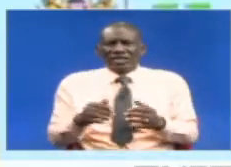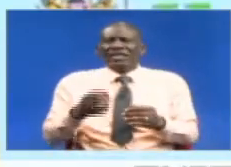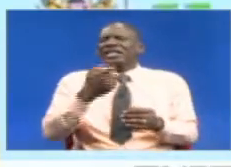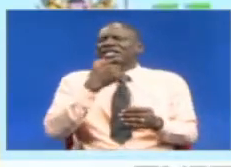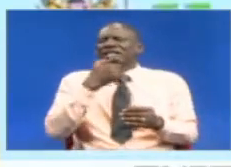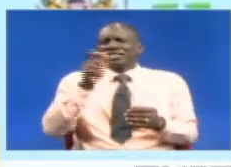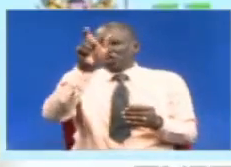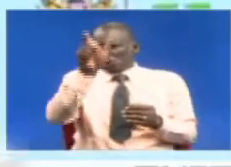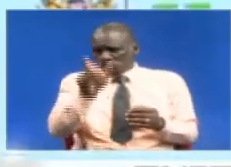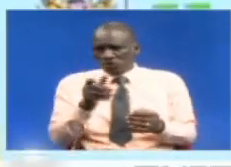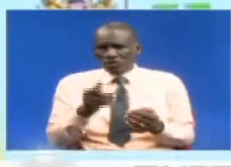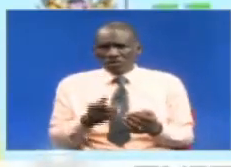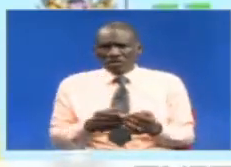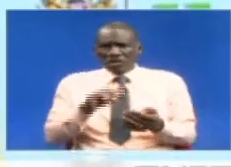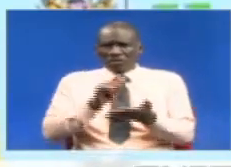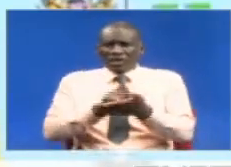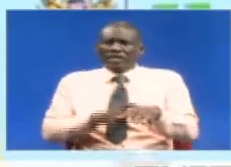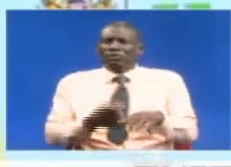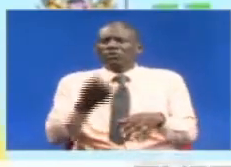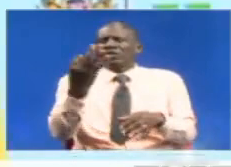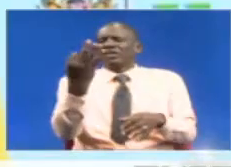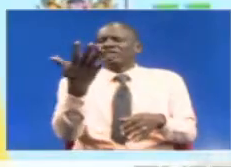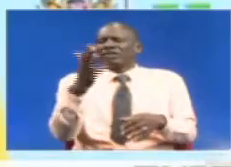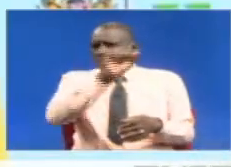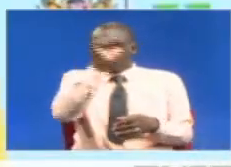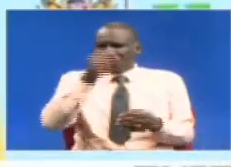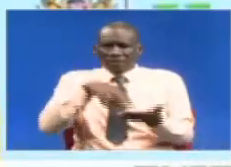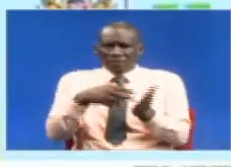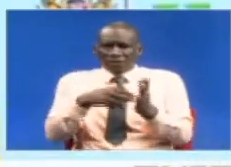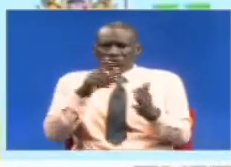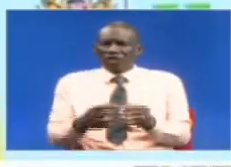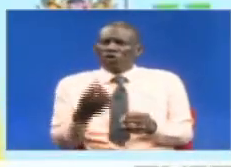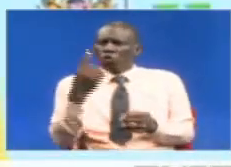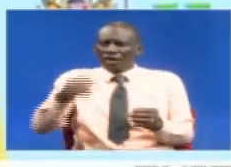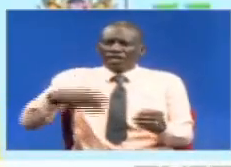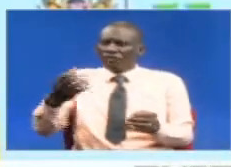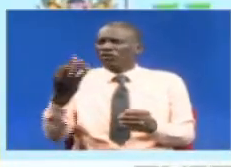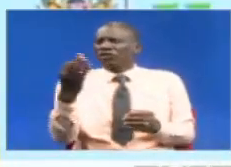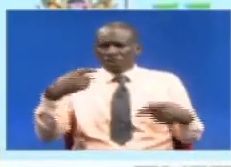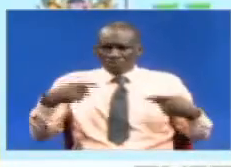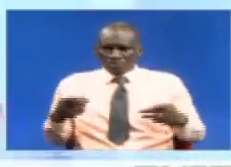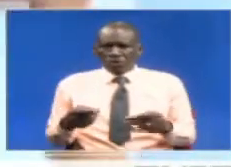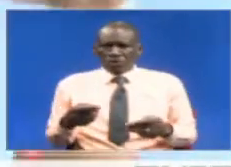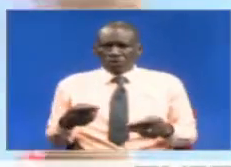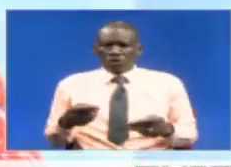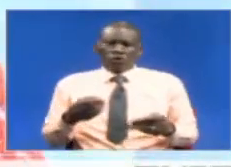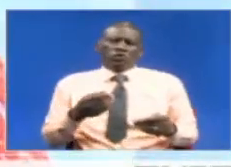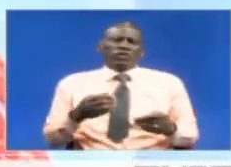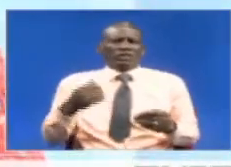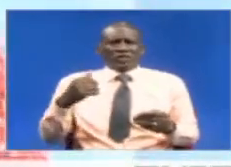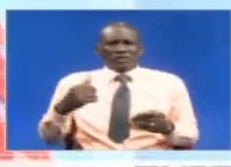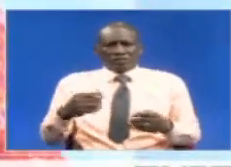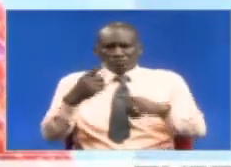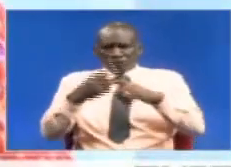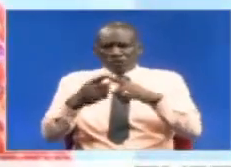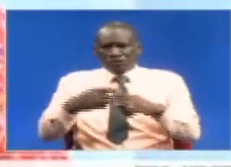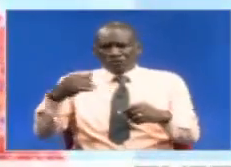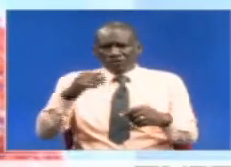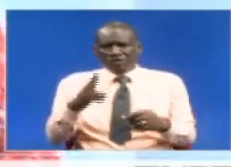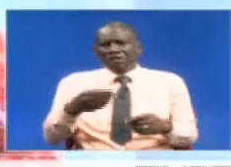was 35%. That means one in every three people was living with HIV. Men and boys,